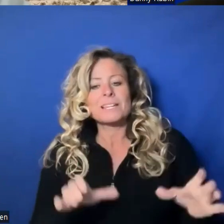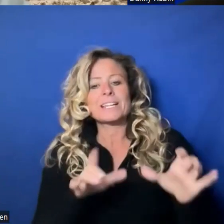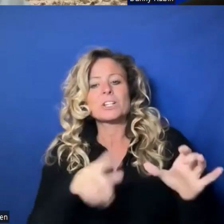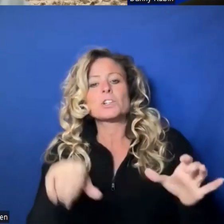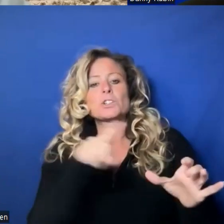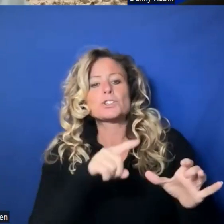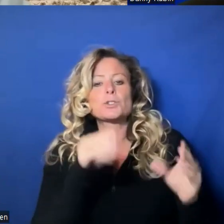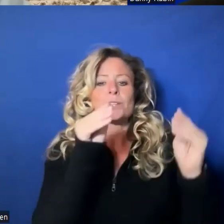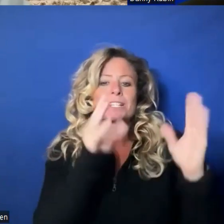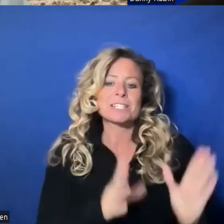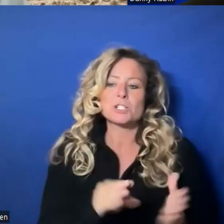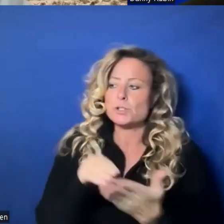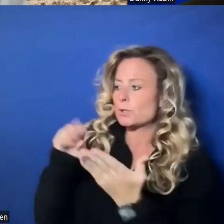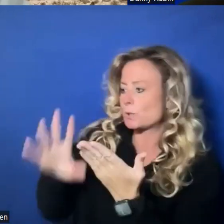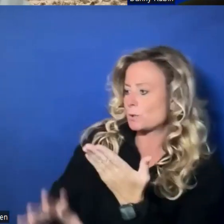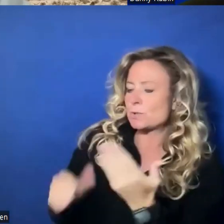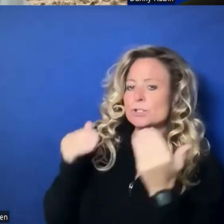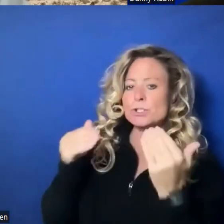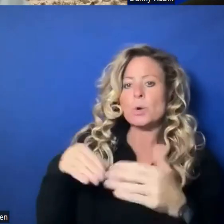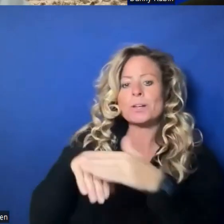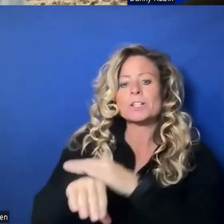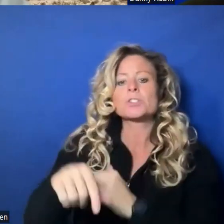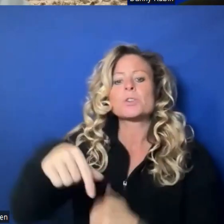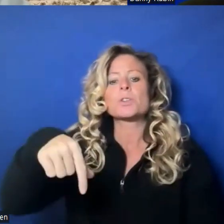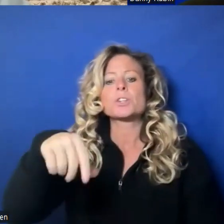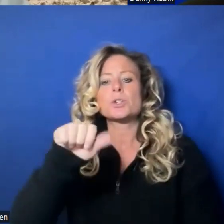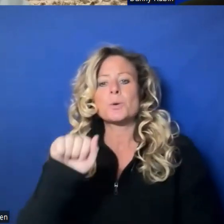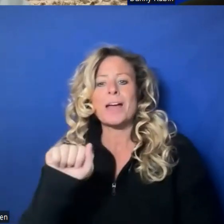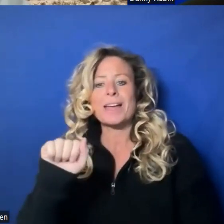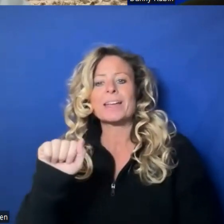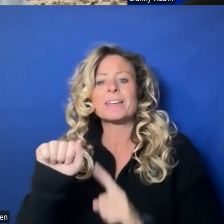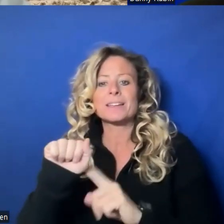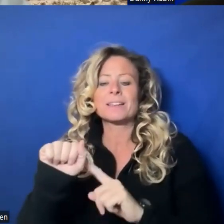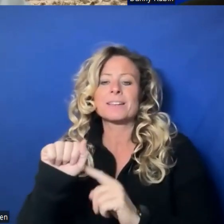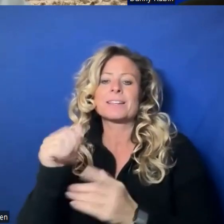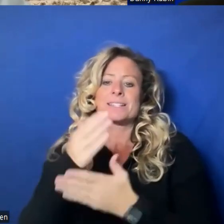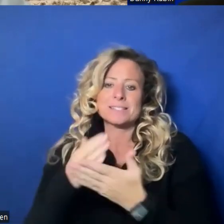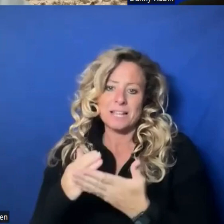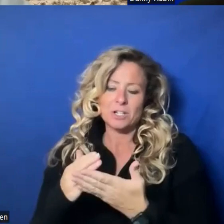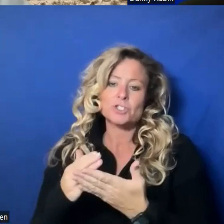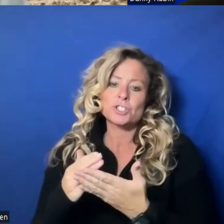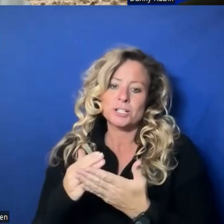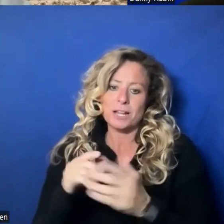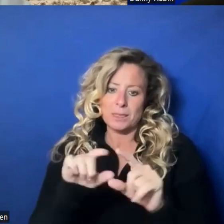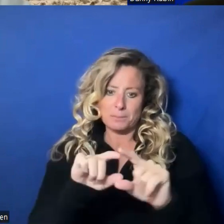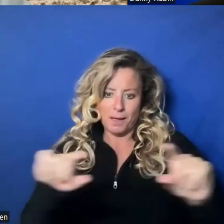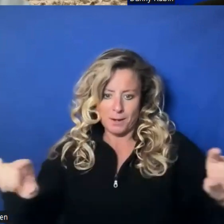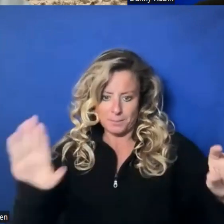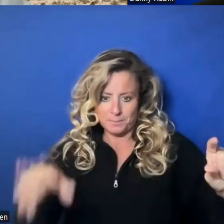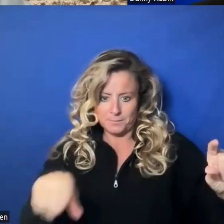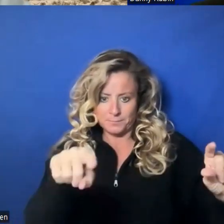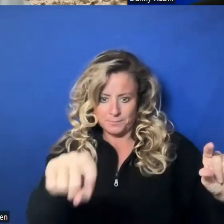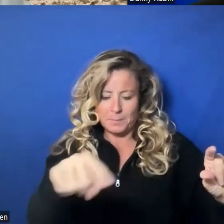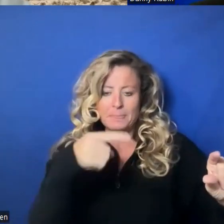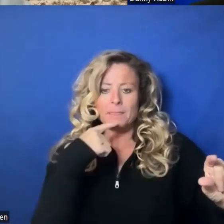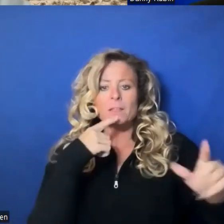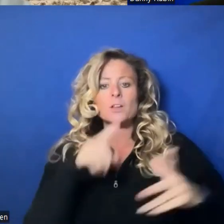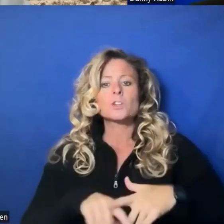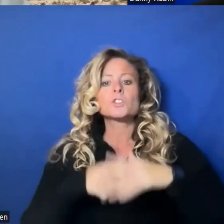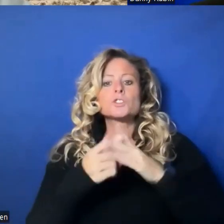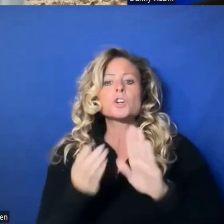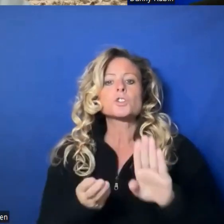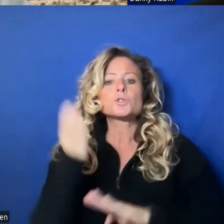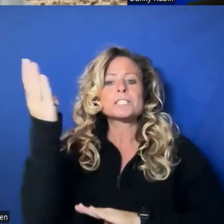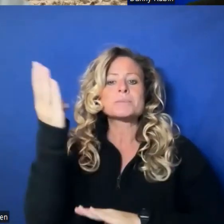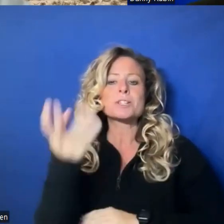the teachers and students to go to the Q&A section along the bottom row. Start to submit